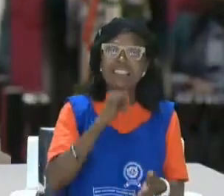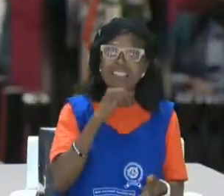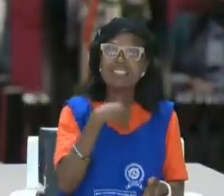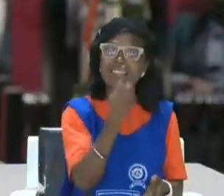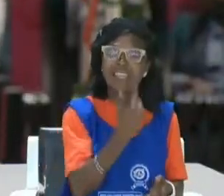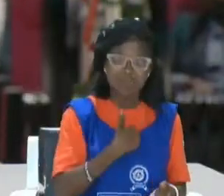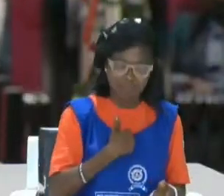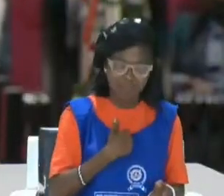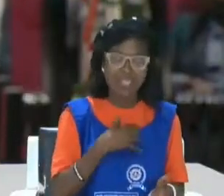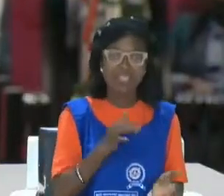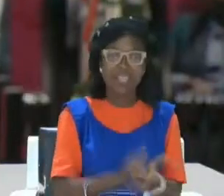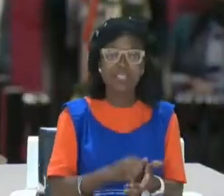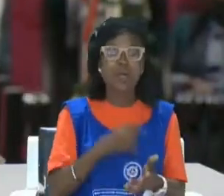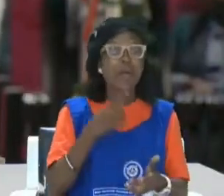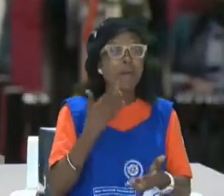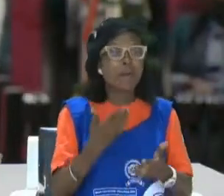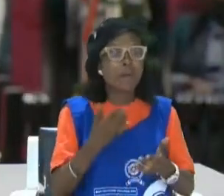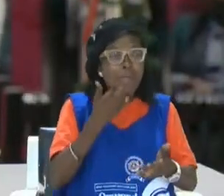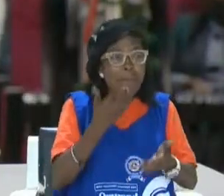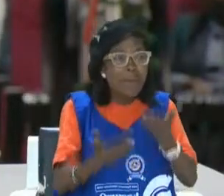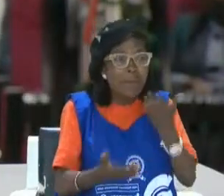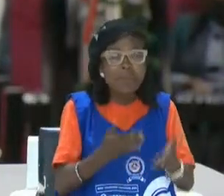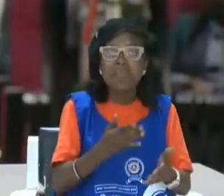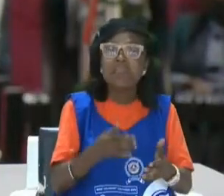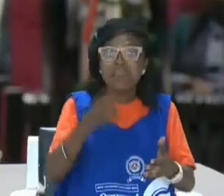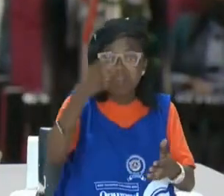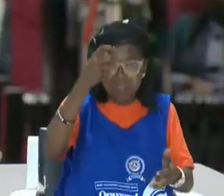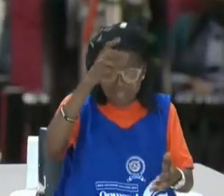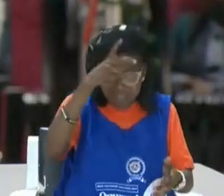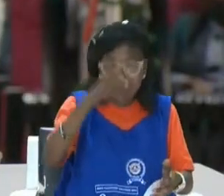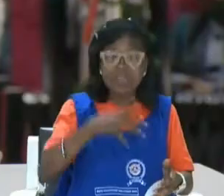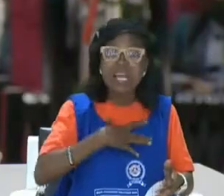whether the devil likes it or not, I am going to see the new year.